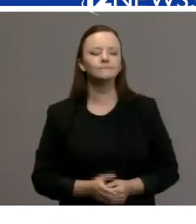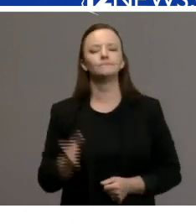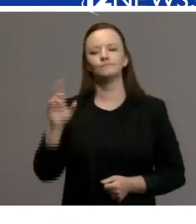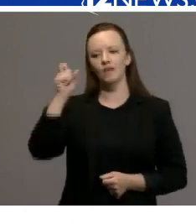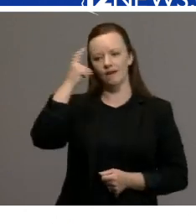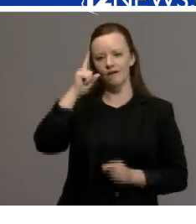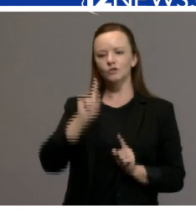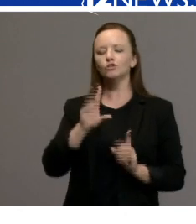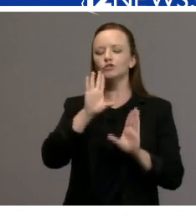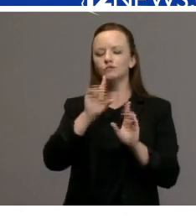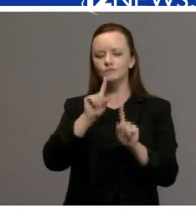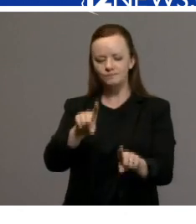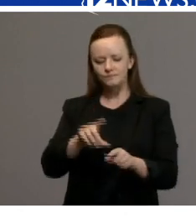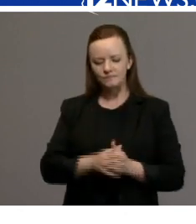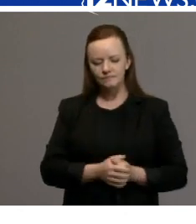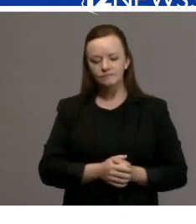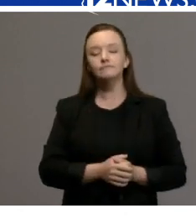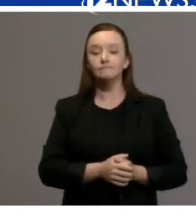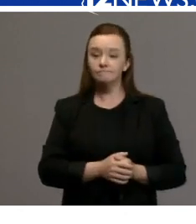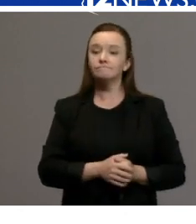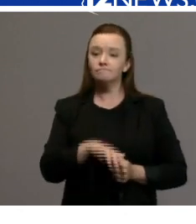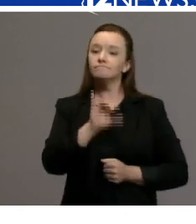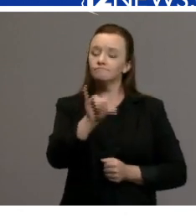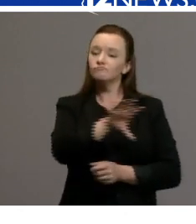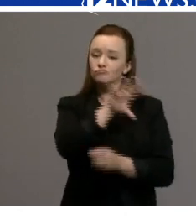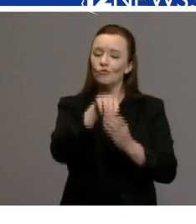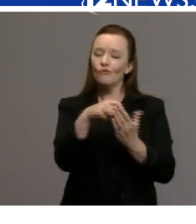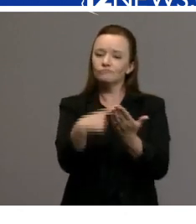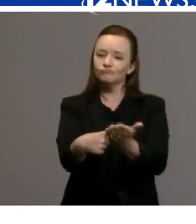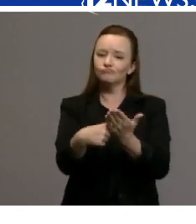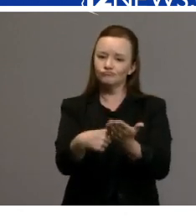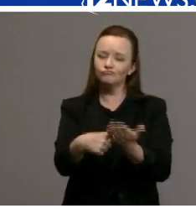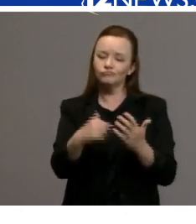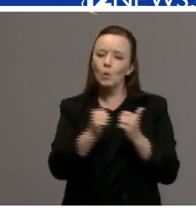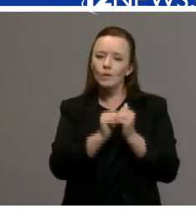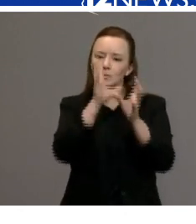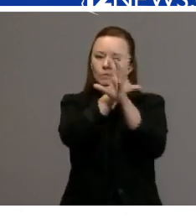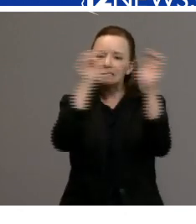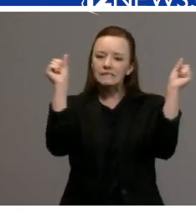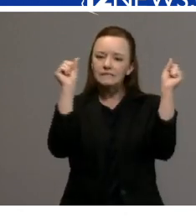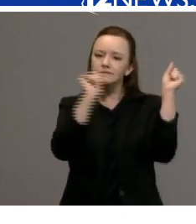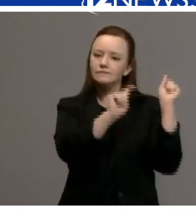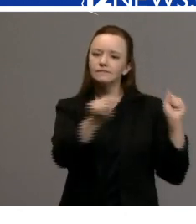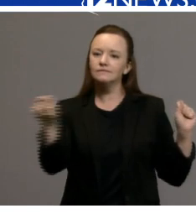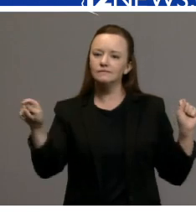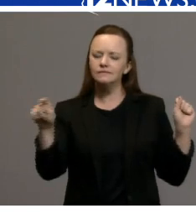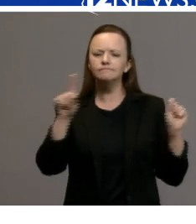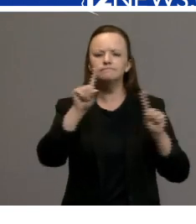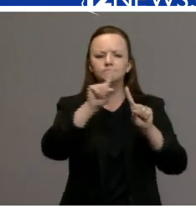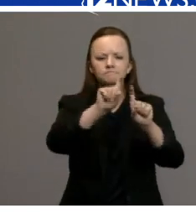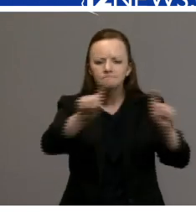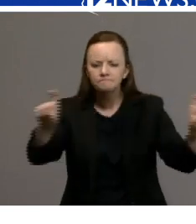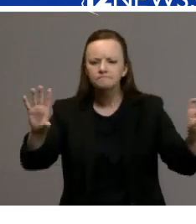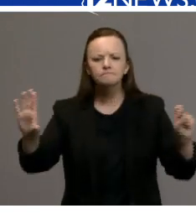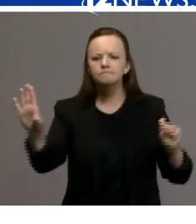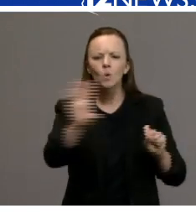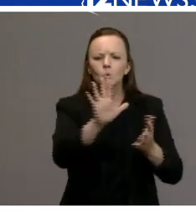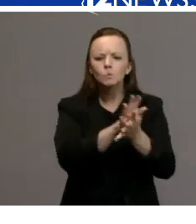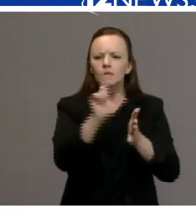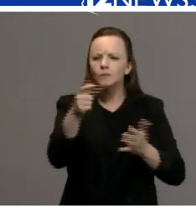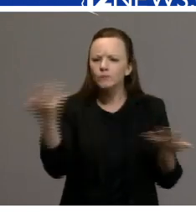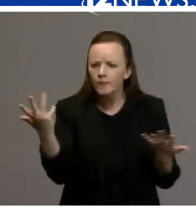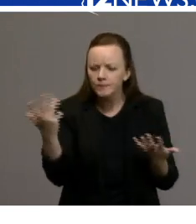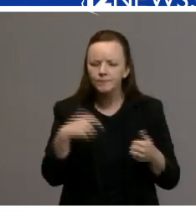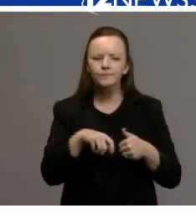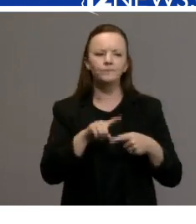the discussion that we had with the superintendents is what were the needs of the schools, how would we work on